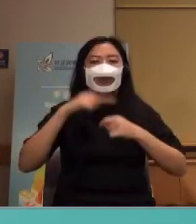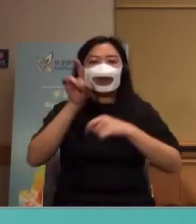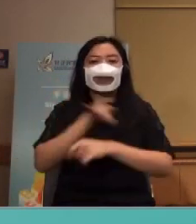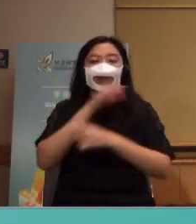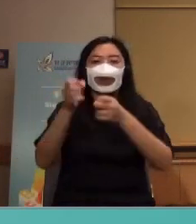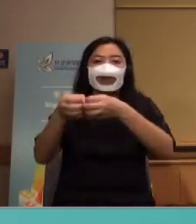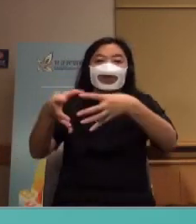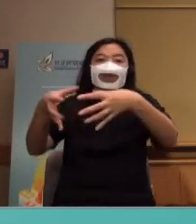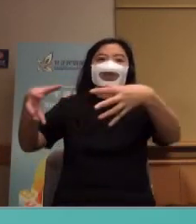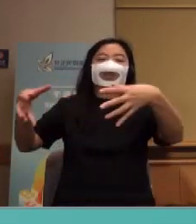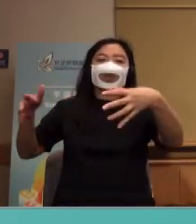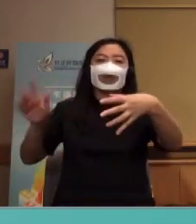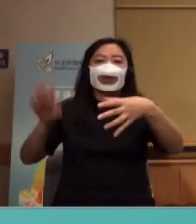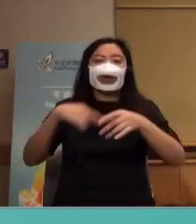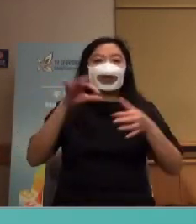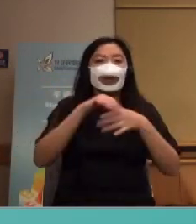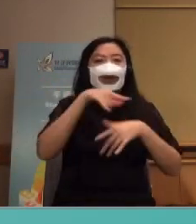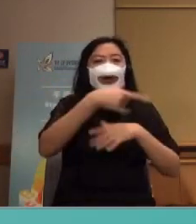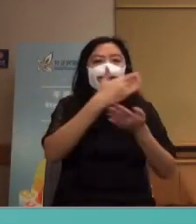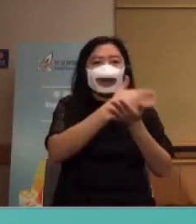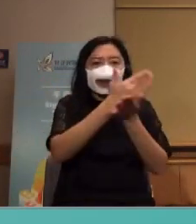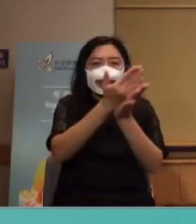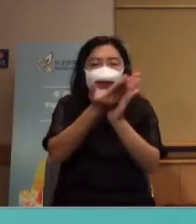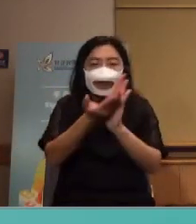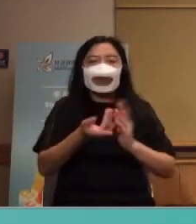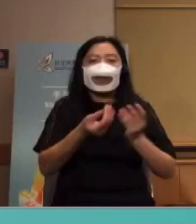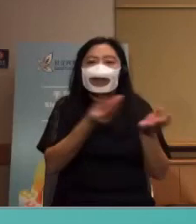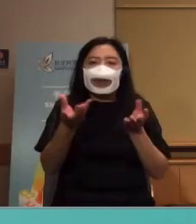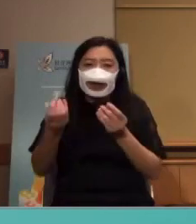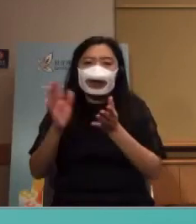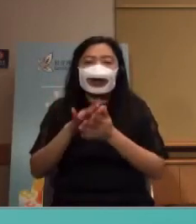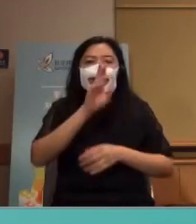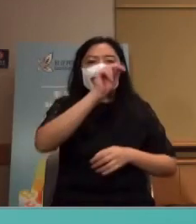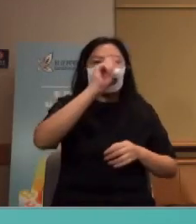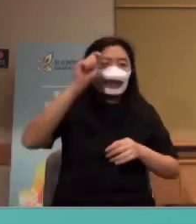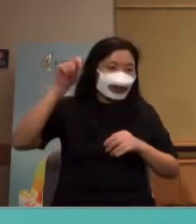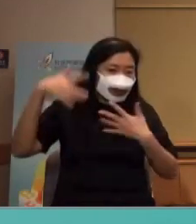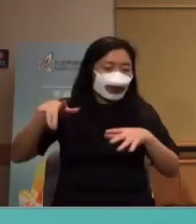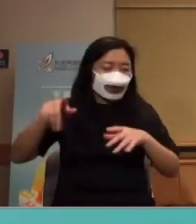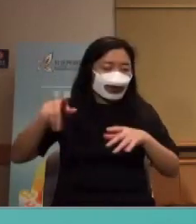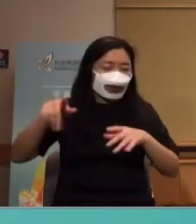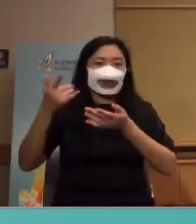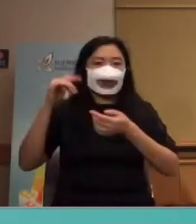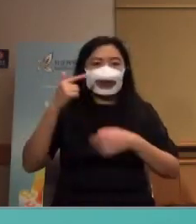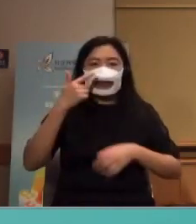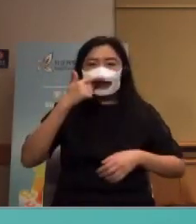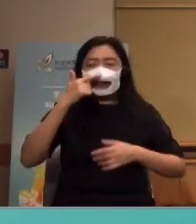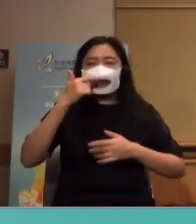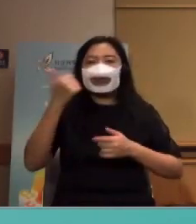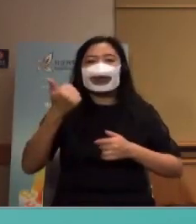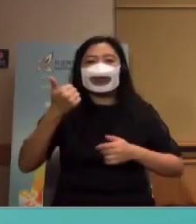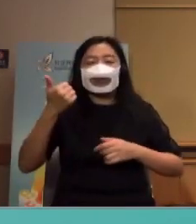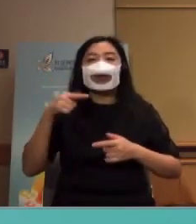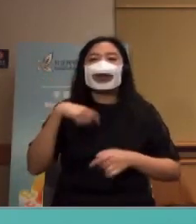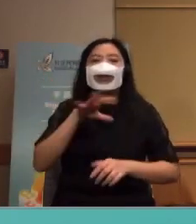that like having NFT market created and all these tools that's in the market, and they can leverage it, having a small